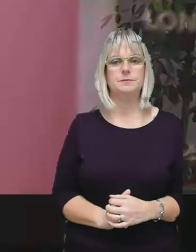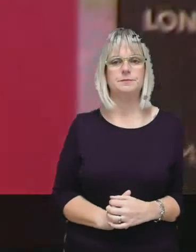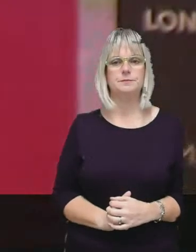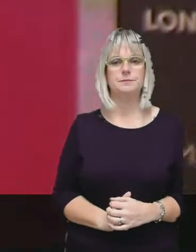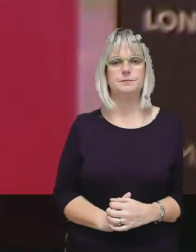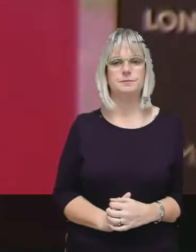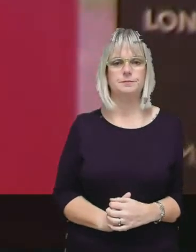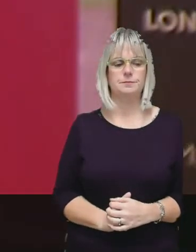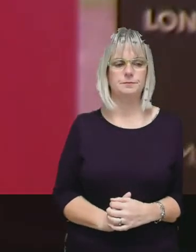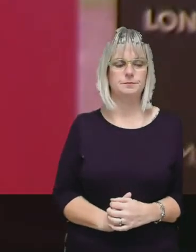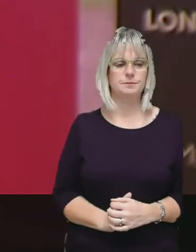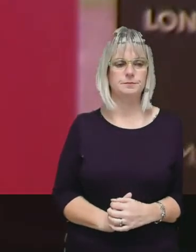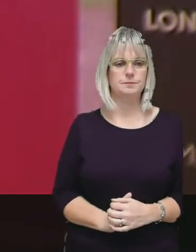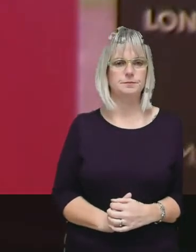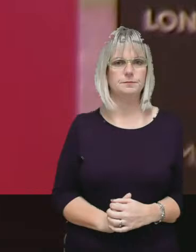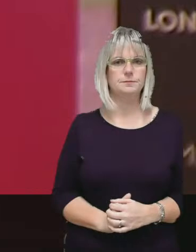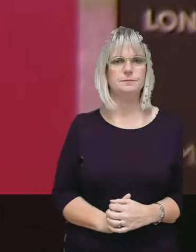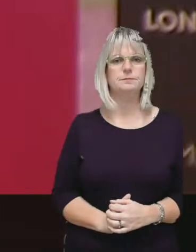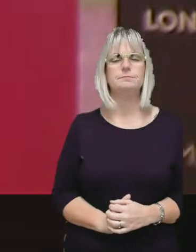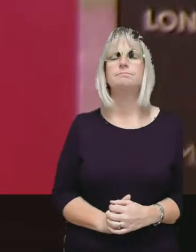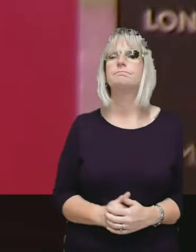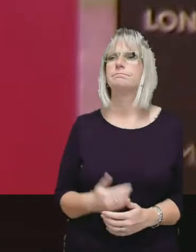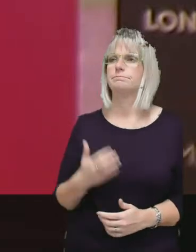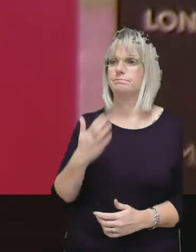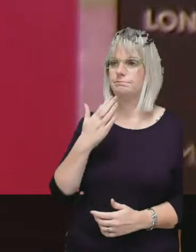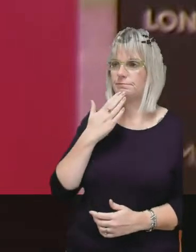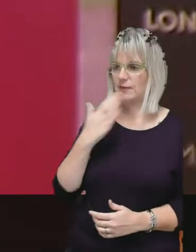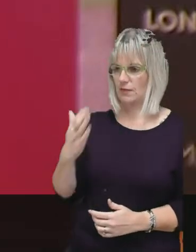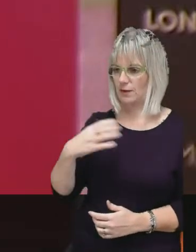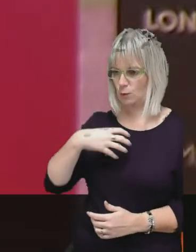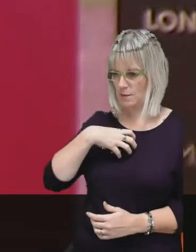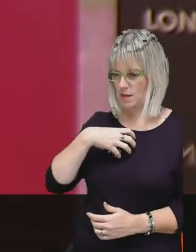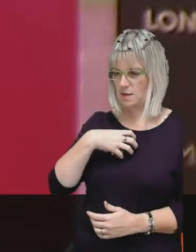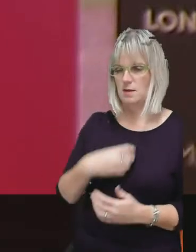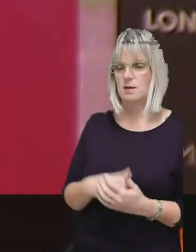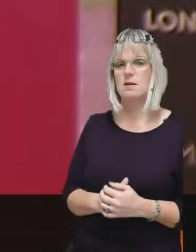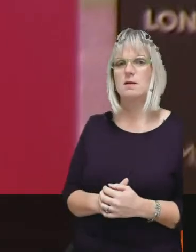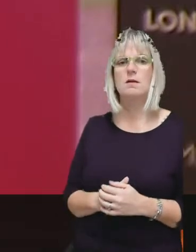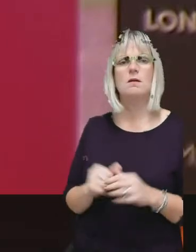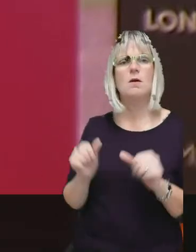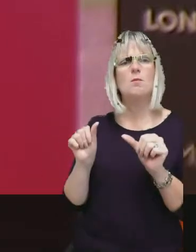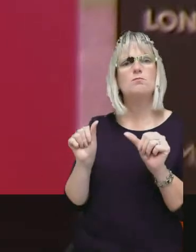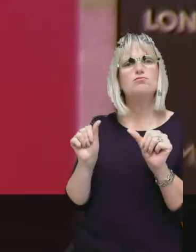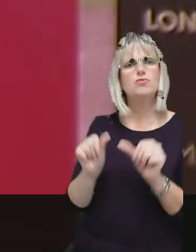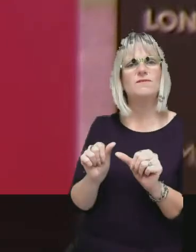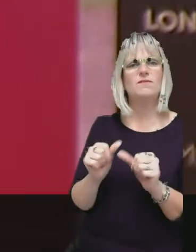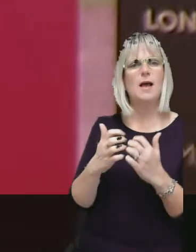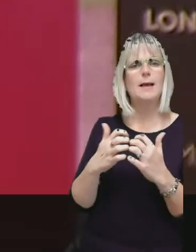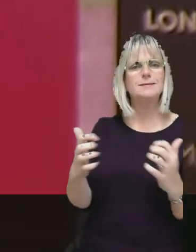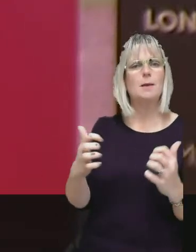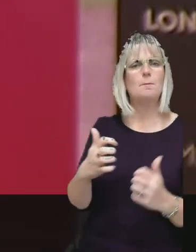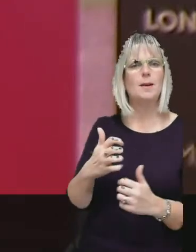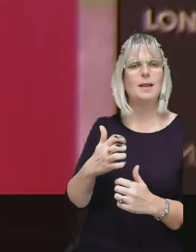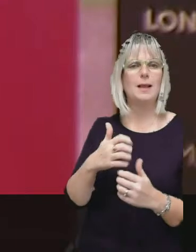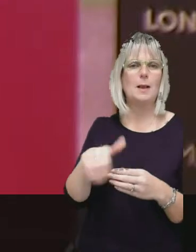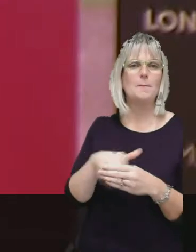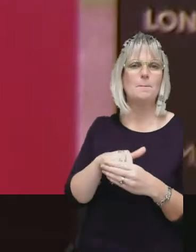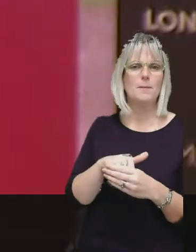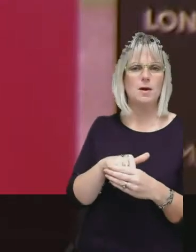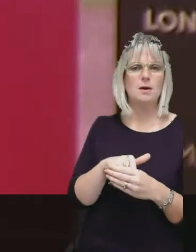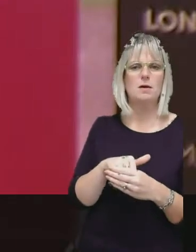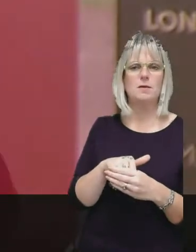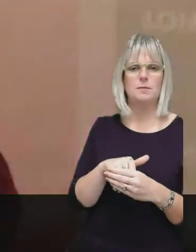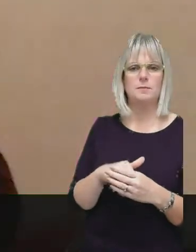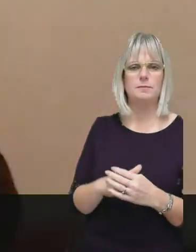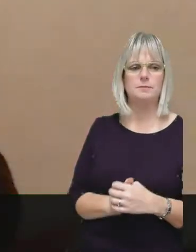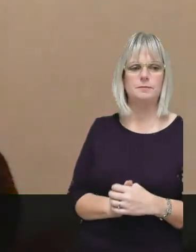Thank you, Mr. Mayor. Very briefly, Assembly Member Devenish, please. Thank you, Mr. Mayor.